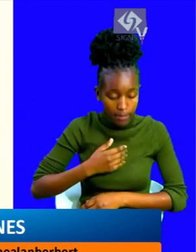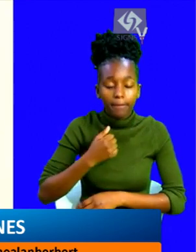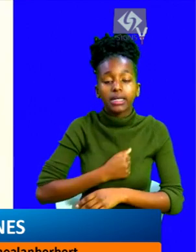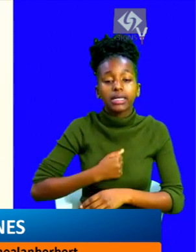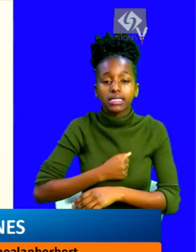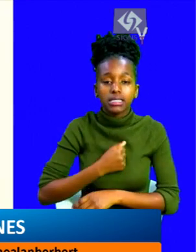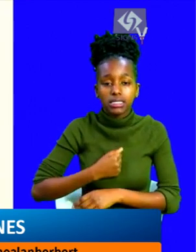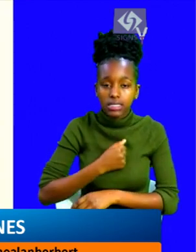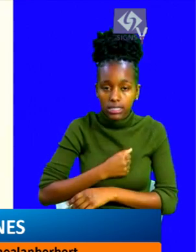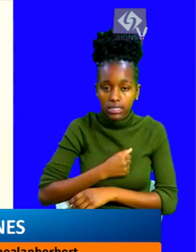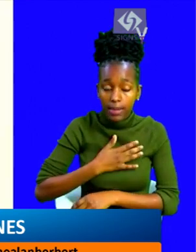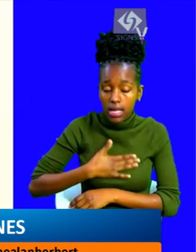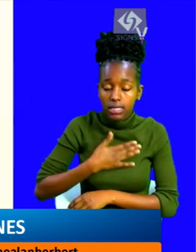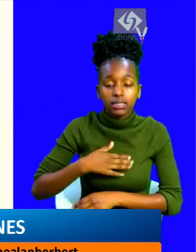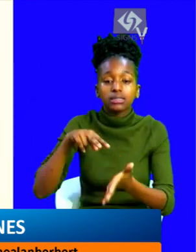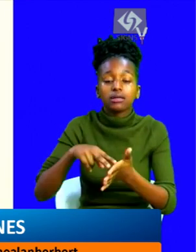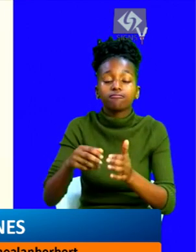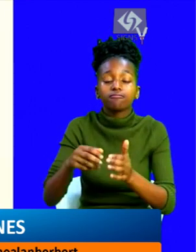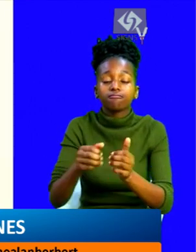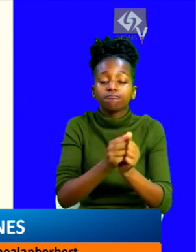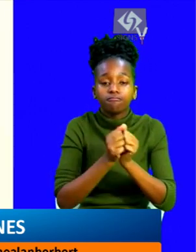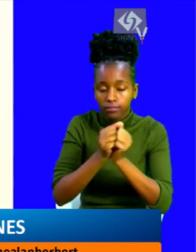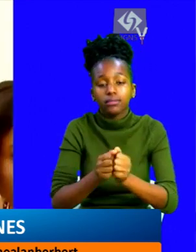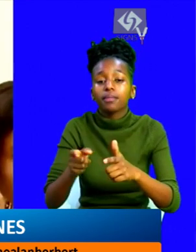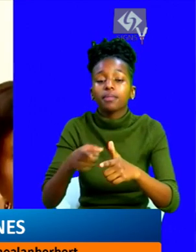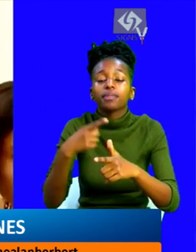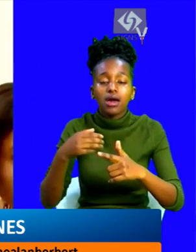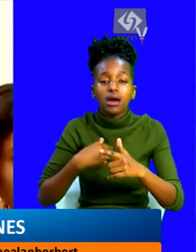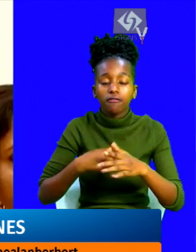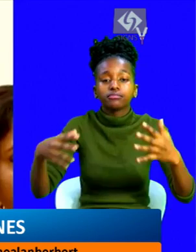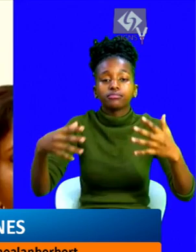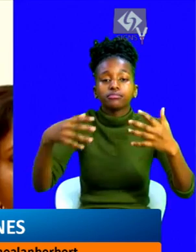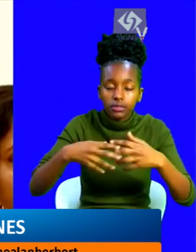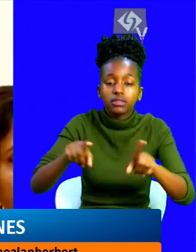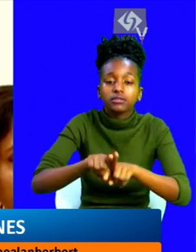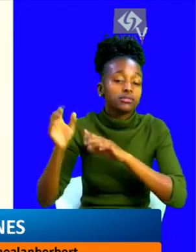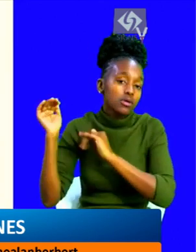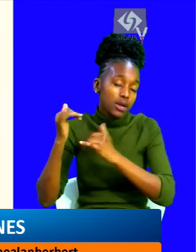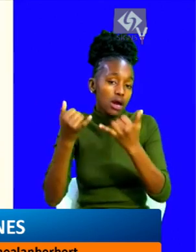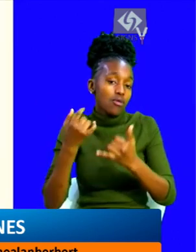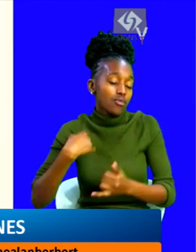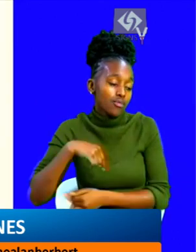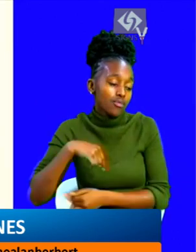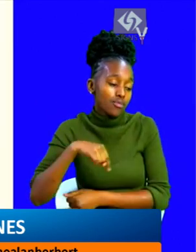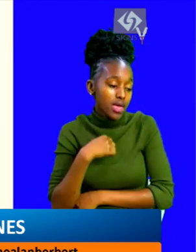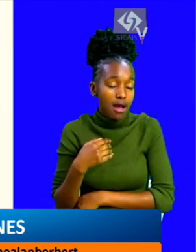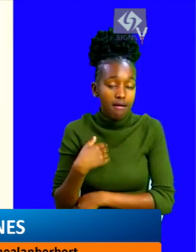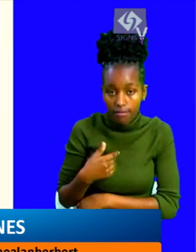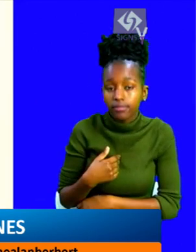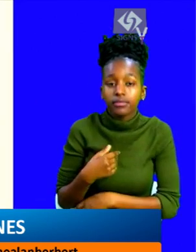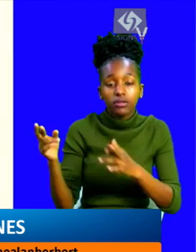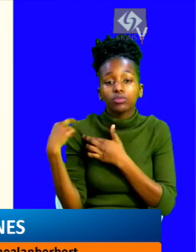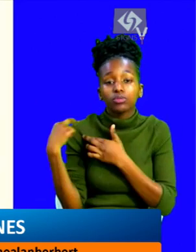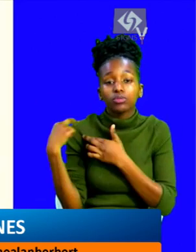hatutapata chakula. Ni kuniambia kesho watoto wangu hawatakula. Nauza nyanya. Nyanya ni siku moja, kesho imeanza kumwaga